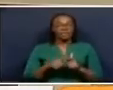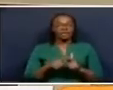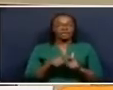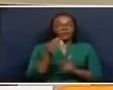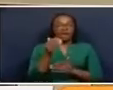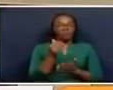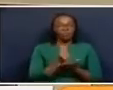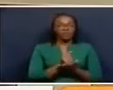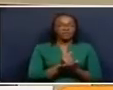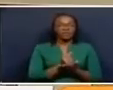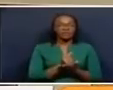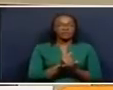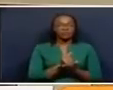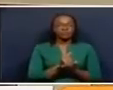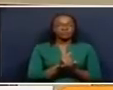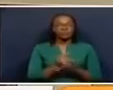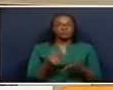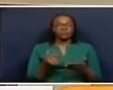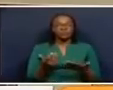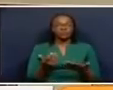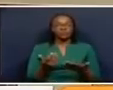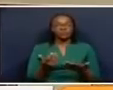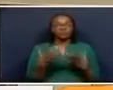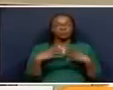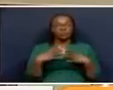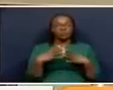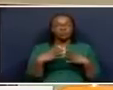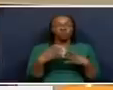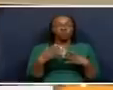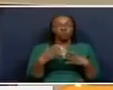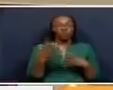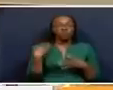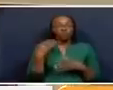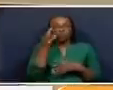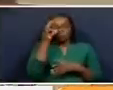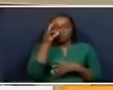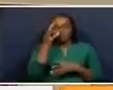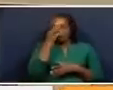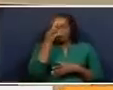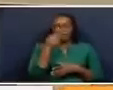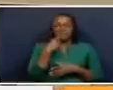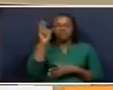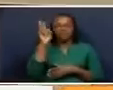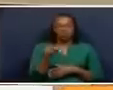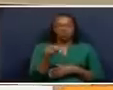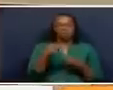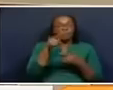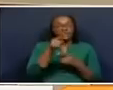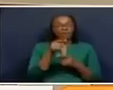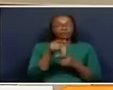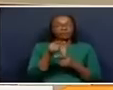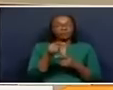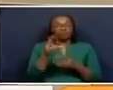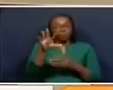people appointed through the IPPG format. President Kibaki said no, and he appointed people believed were his friends to join